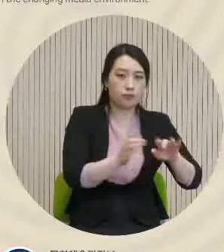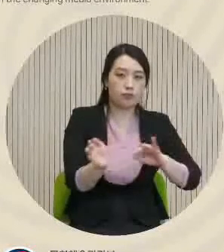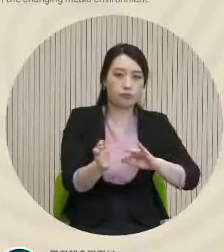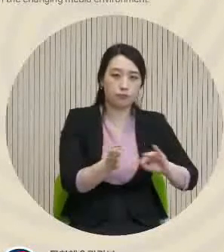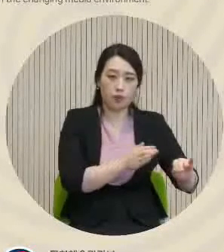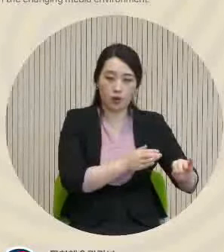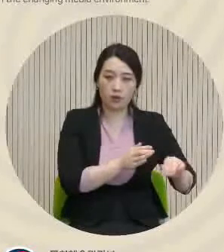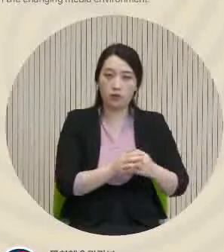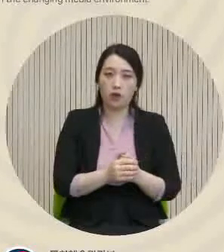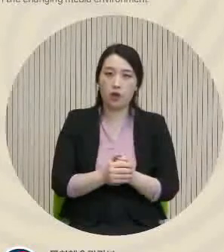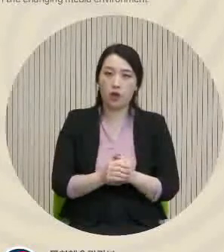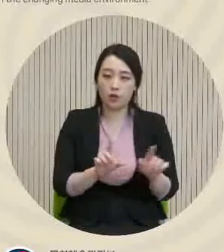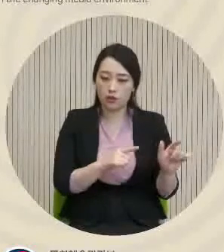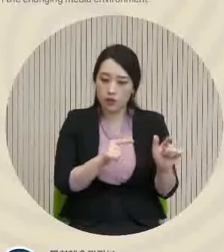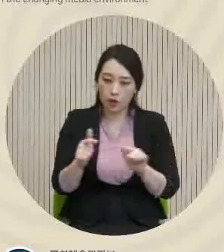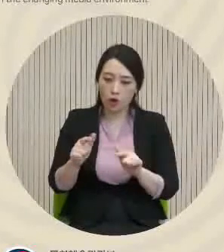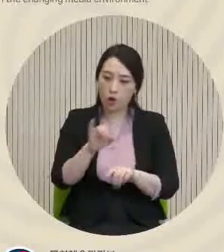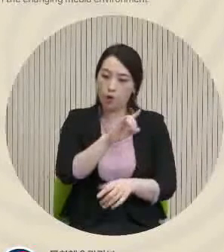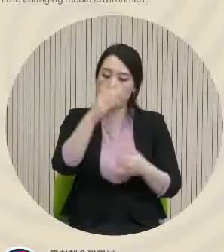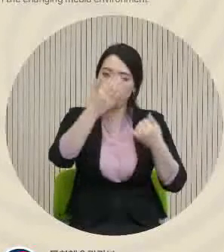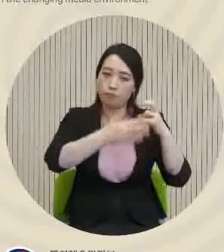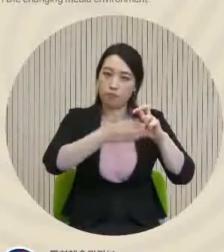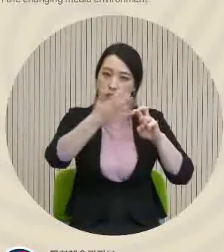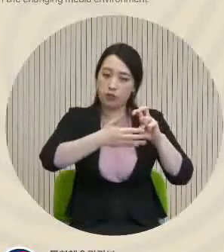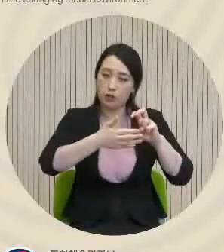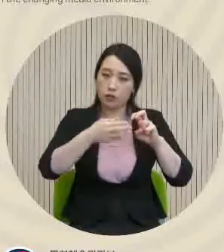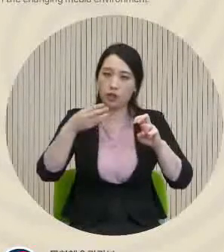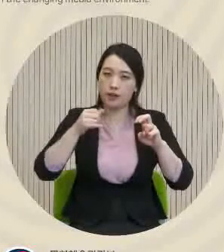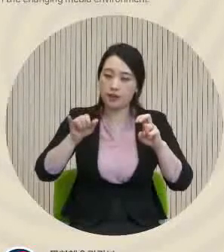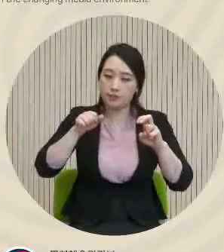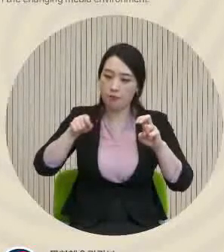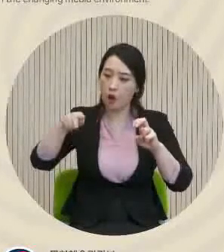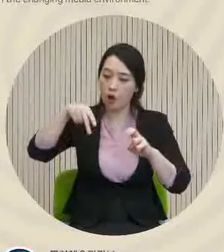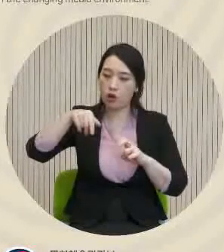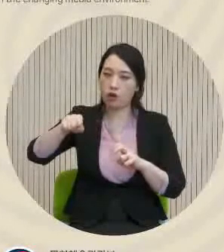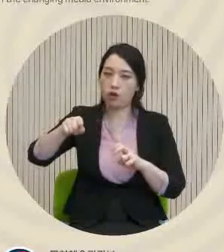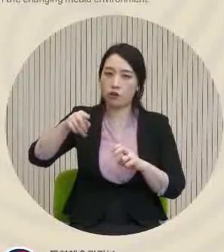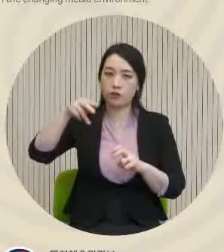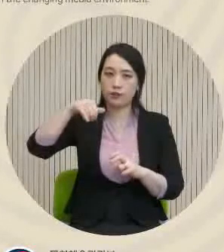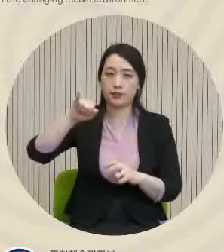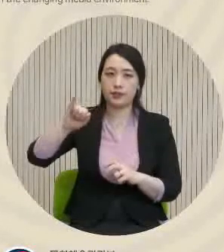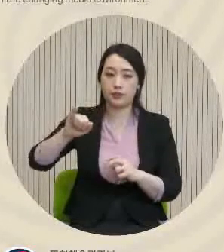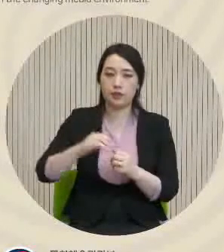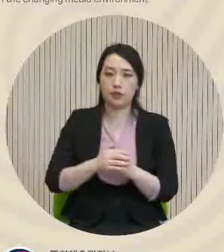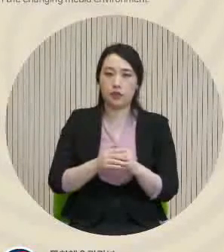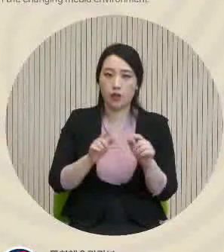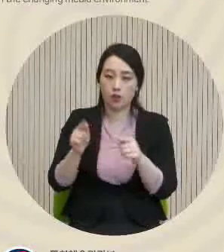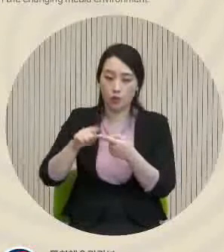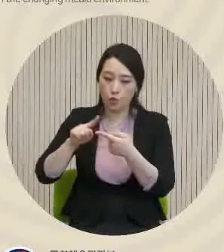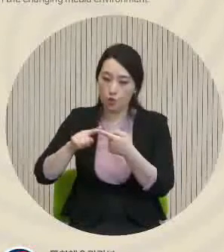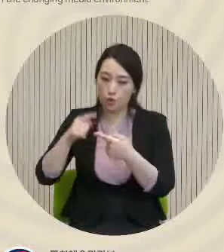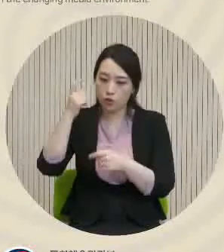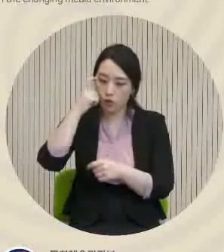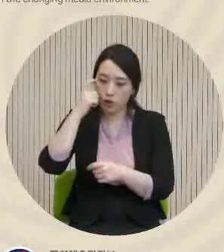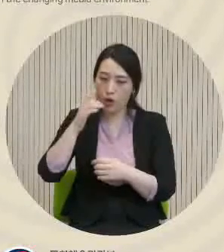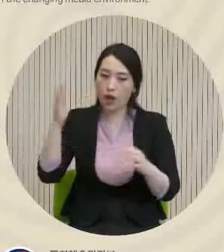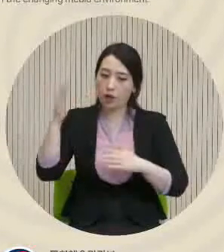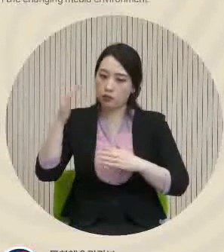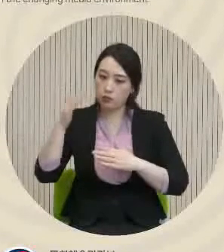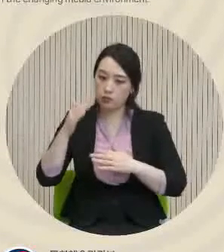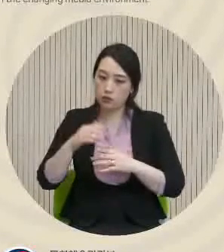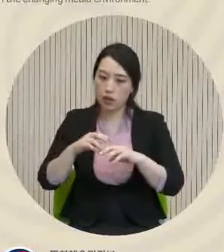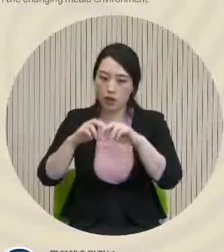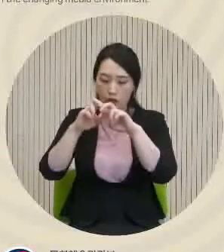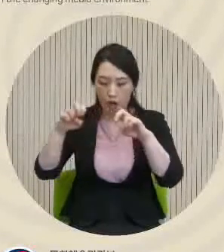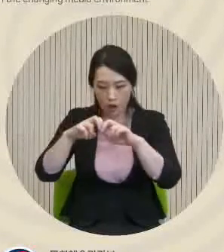goes beyond the restrictions to printed media of designing meanings. Rather, it concerns the interaction of literacies that manifest in various